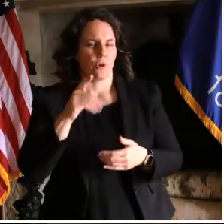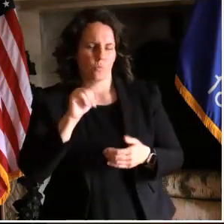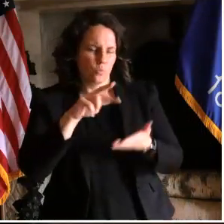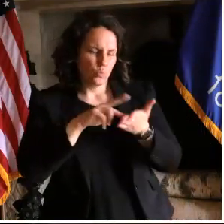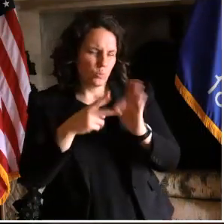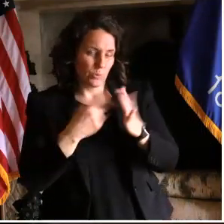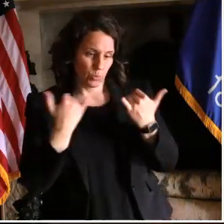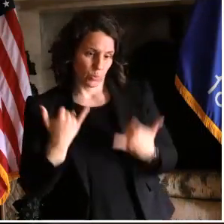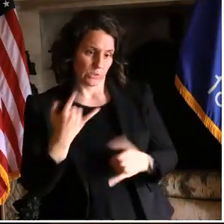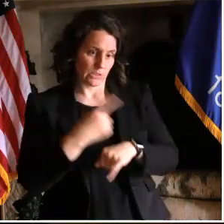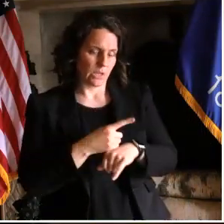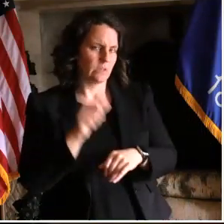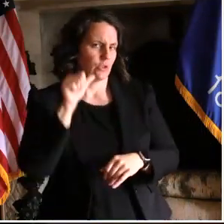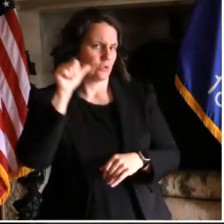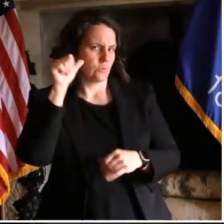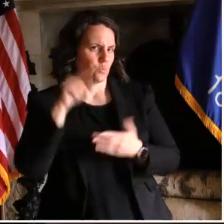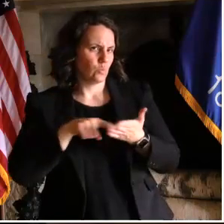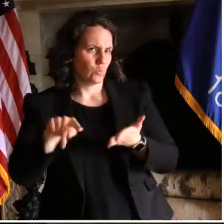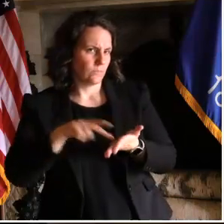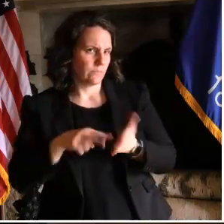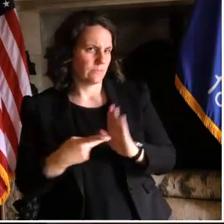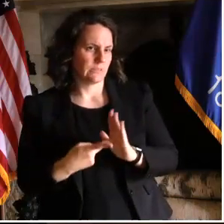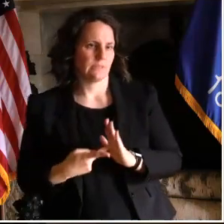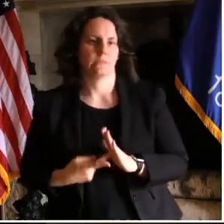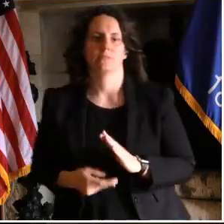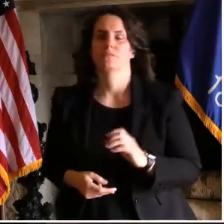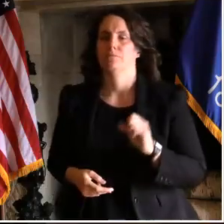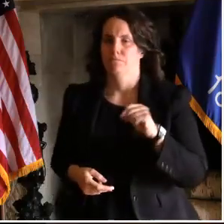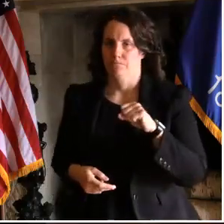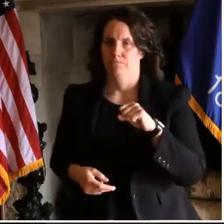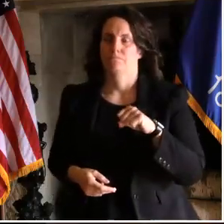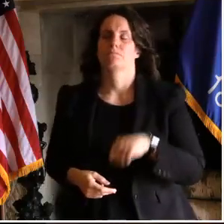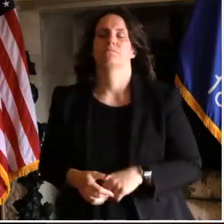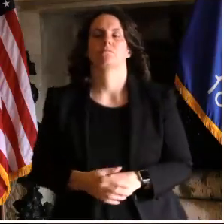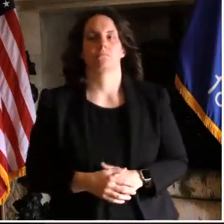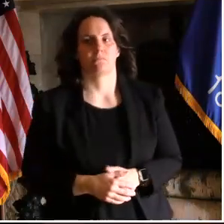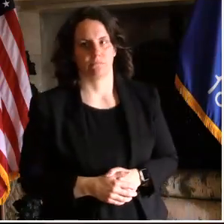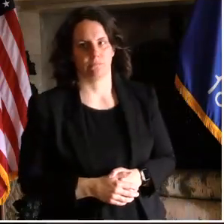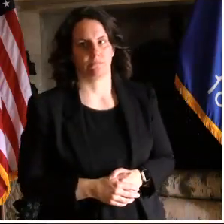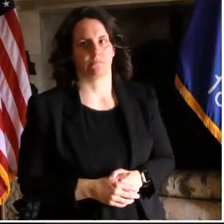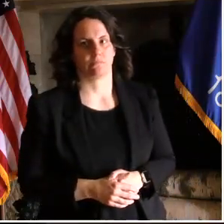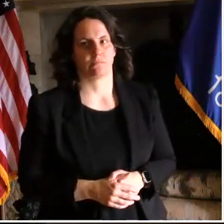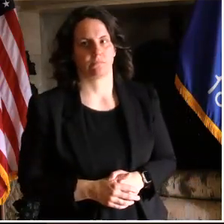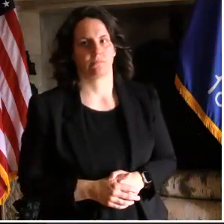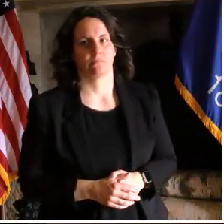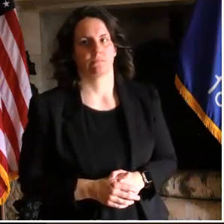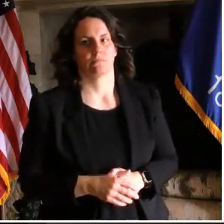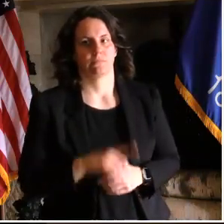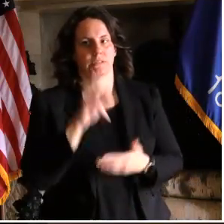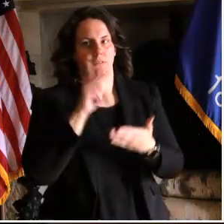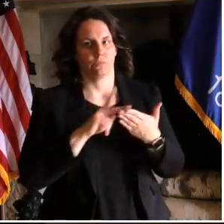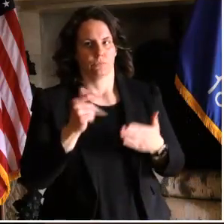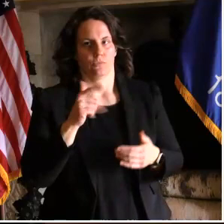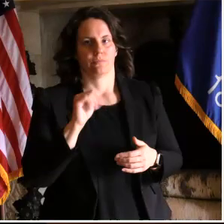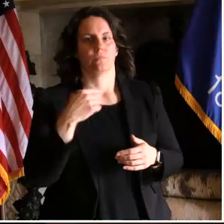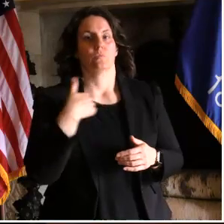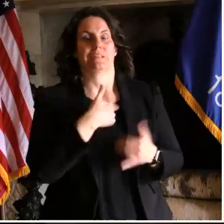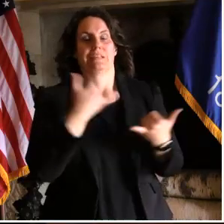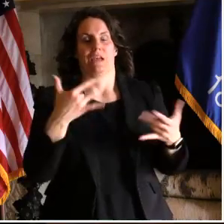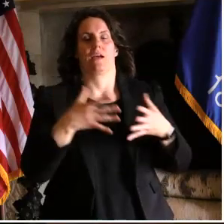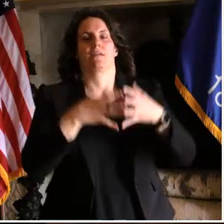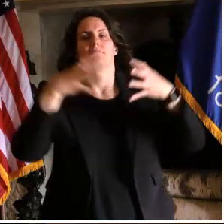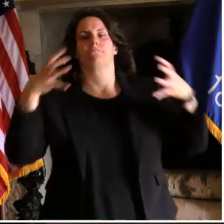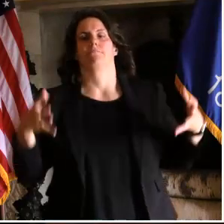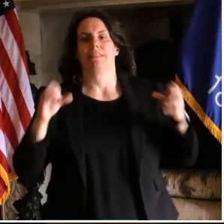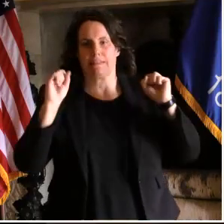Correct. So I think it is actually a sign of our expanding capacity, right? What is happening through the state lab